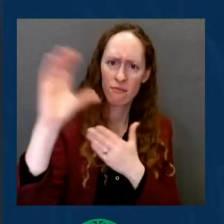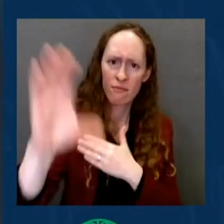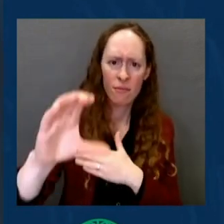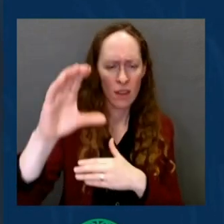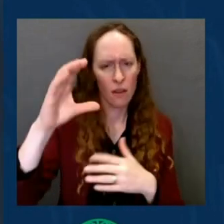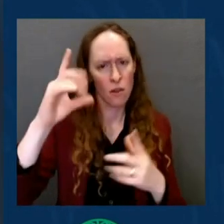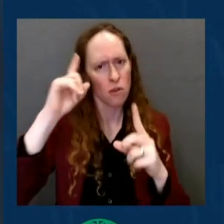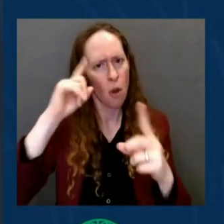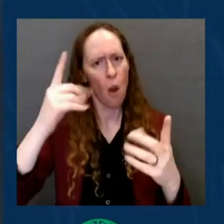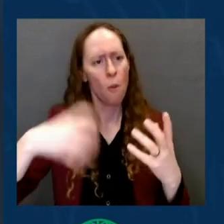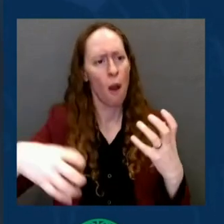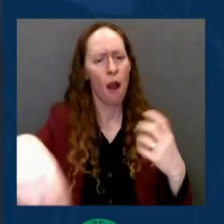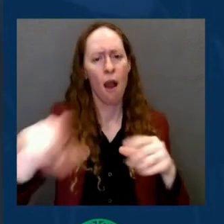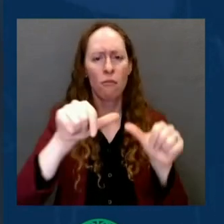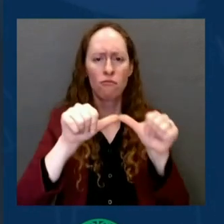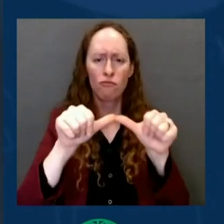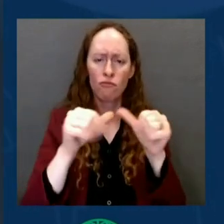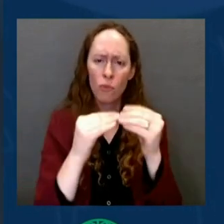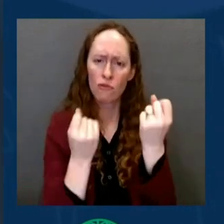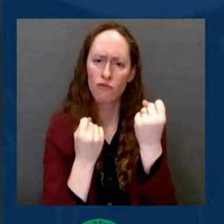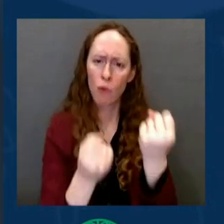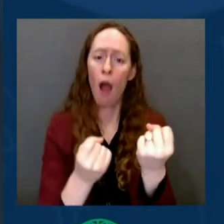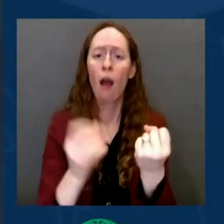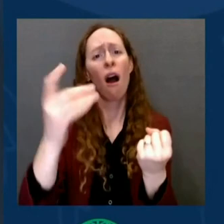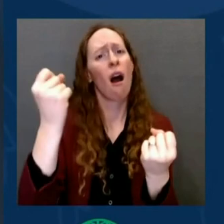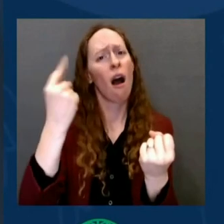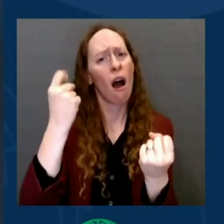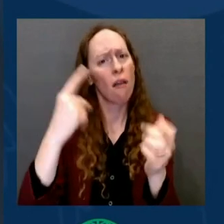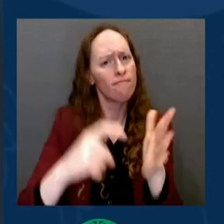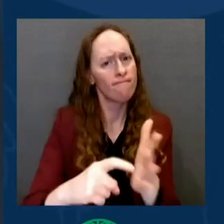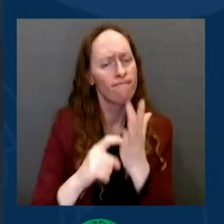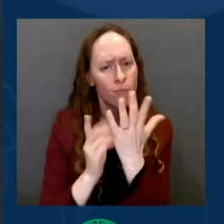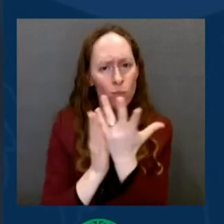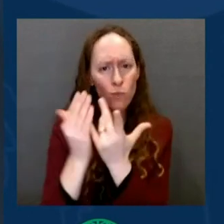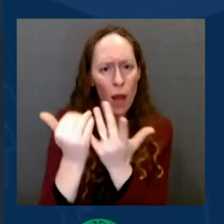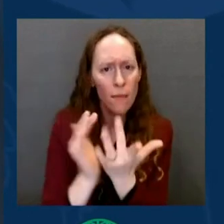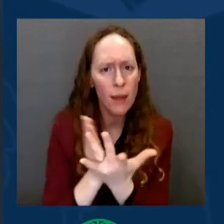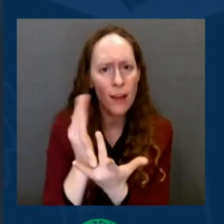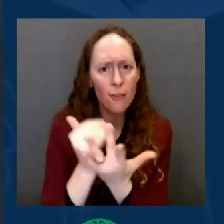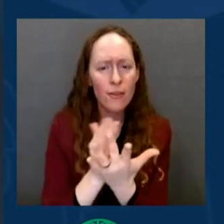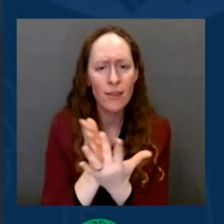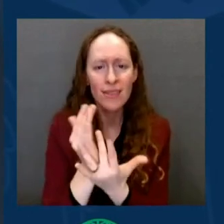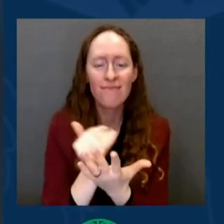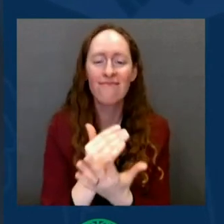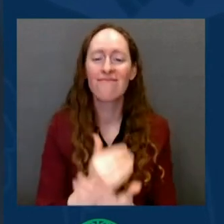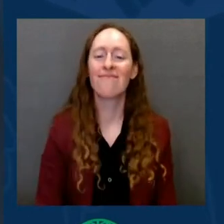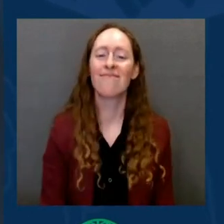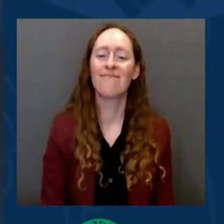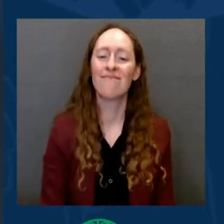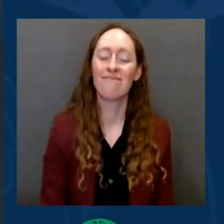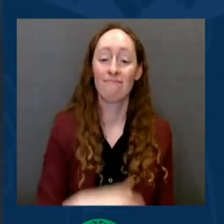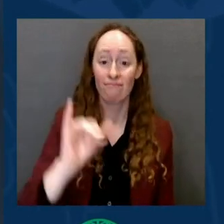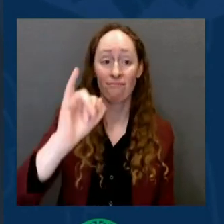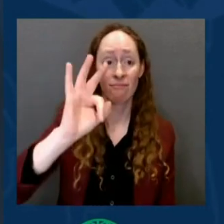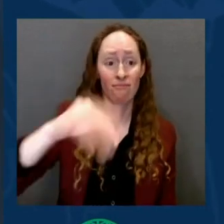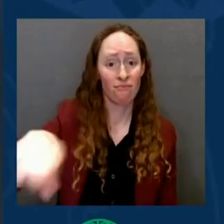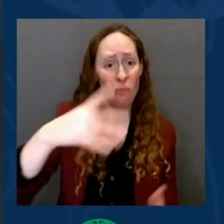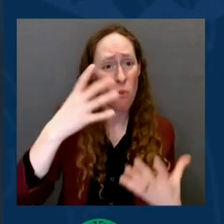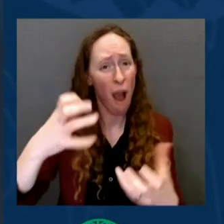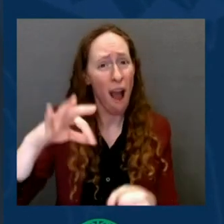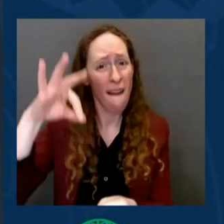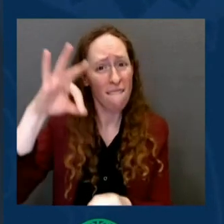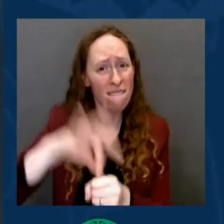governance facilities, facilitate voter registration, support constitutional reform, and